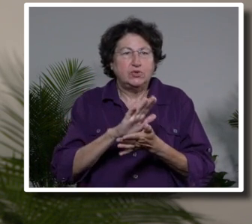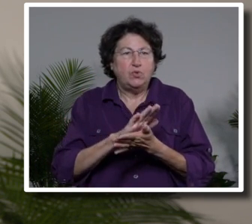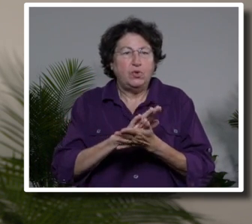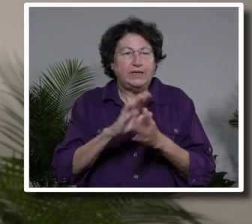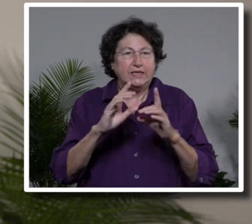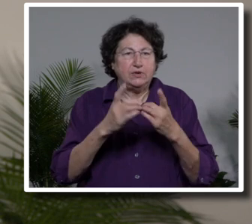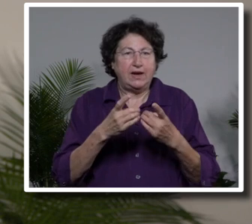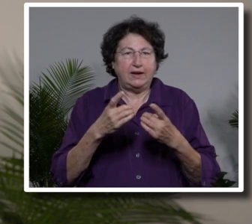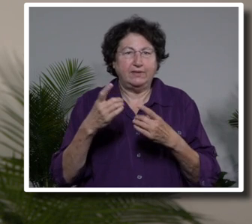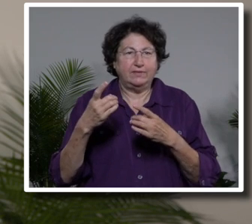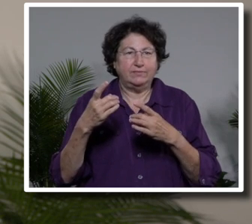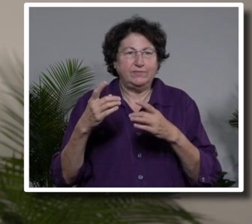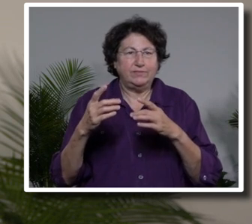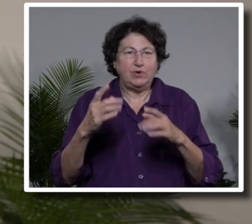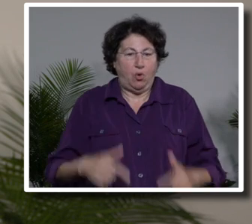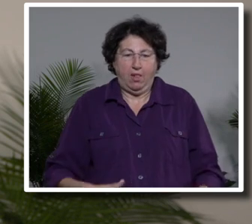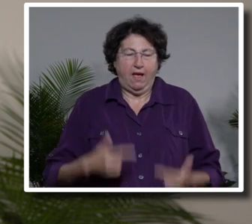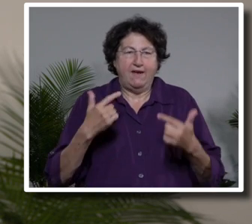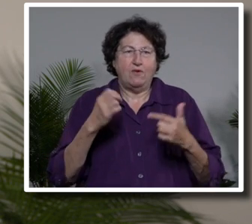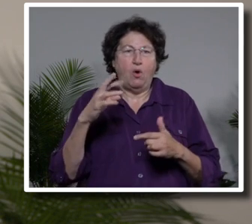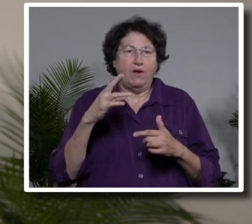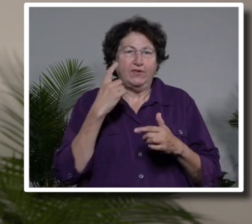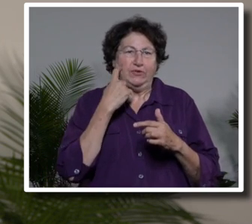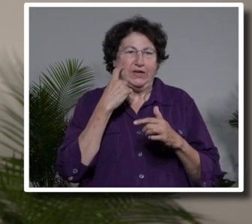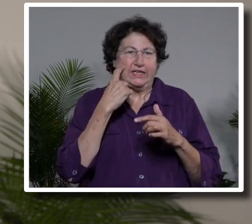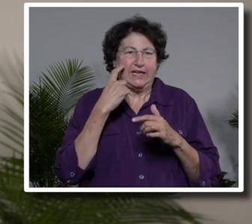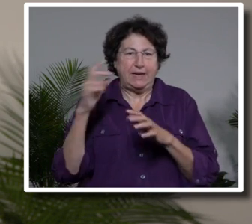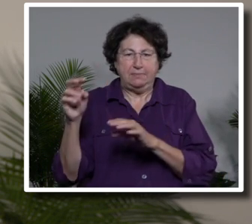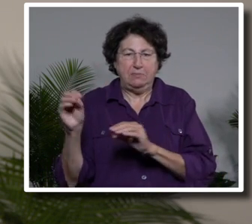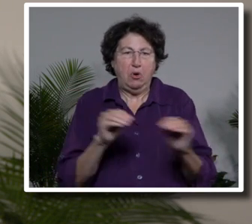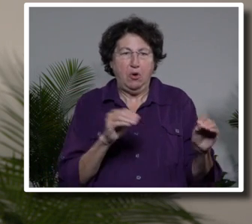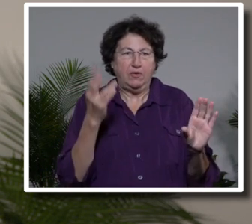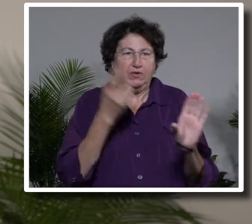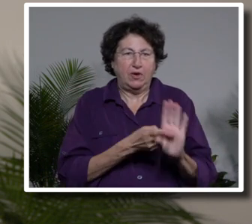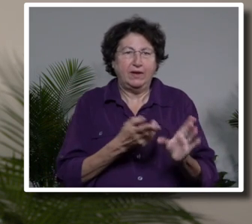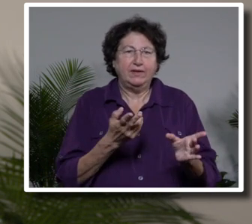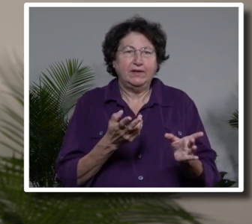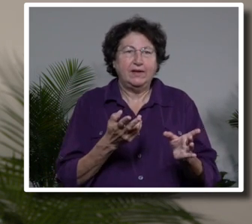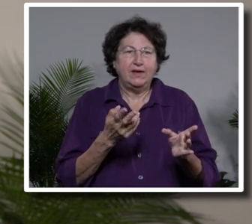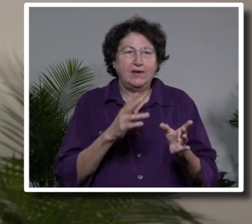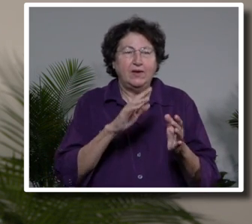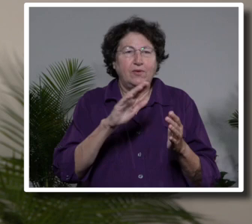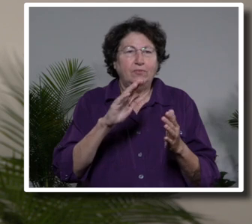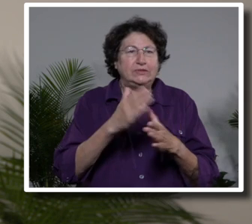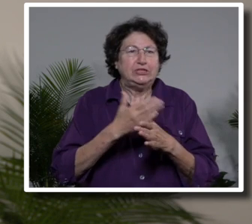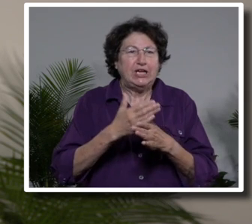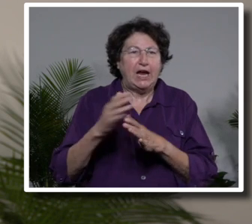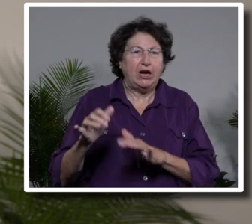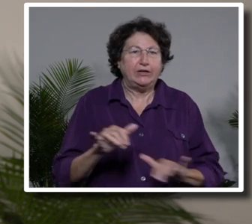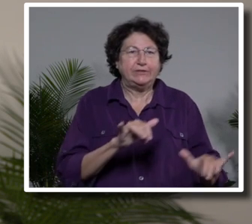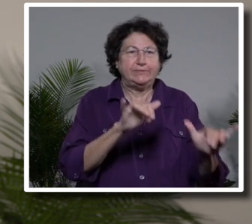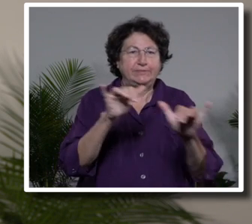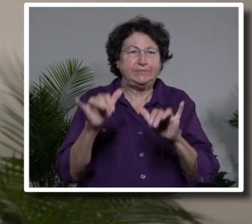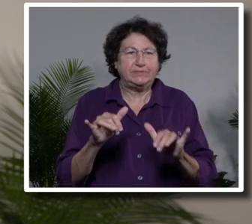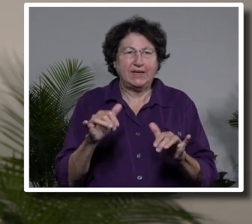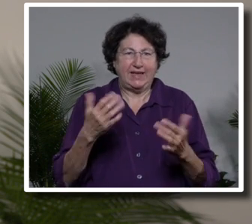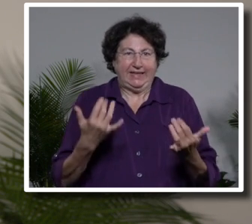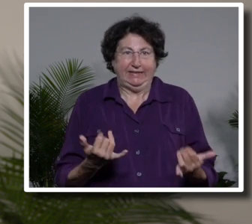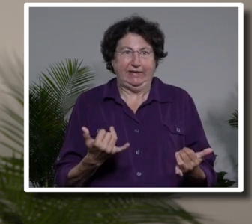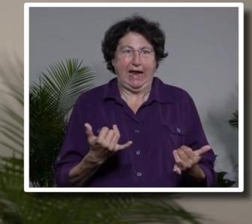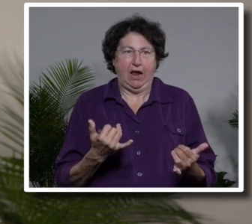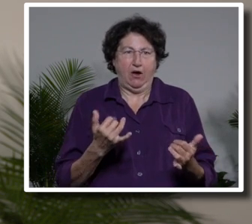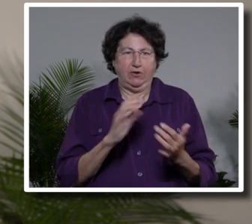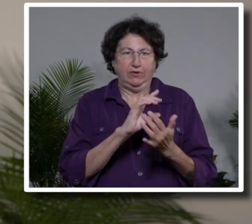moment, graduation. This is one thing we all share, this unprecedented moment. But the class of